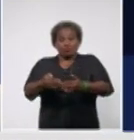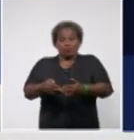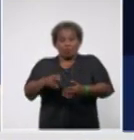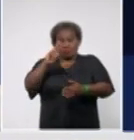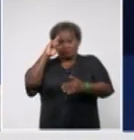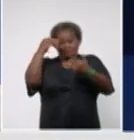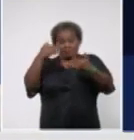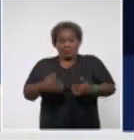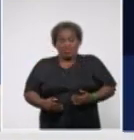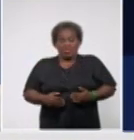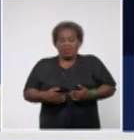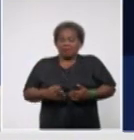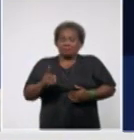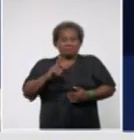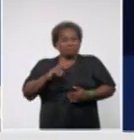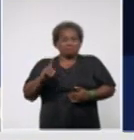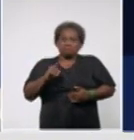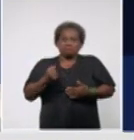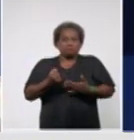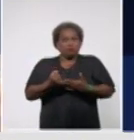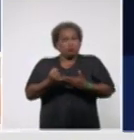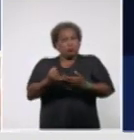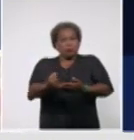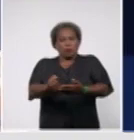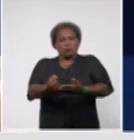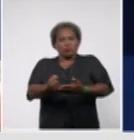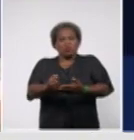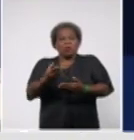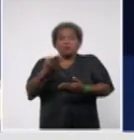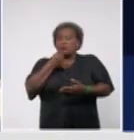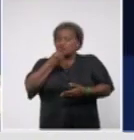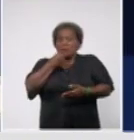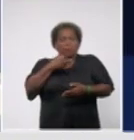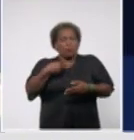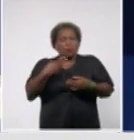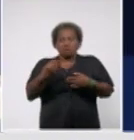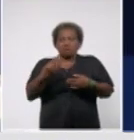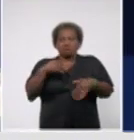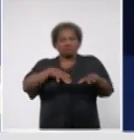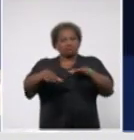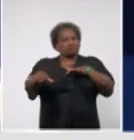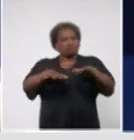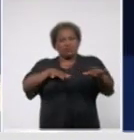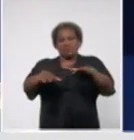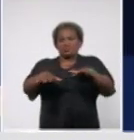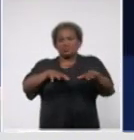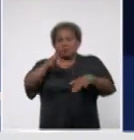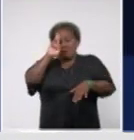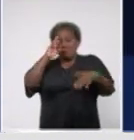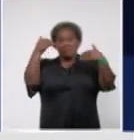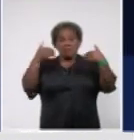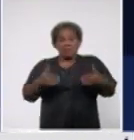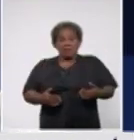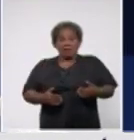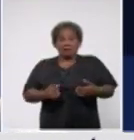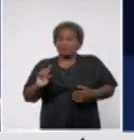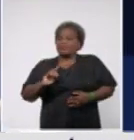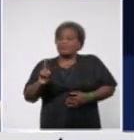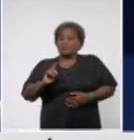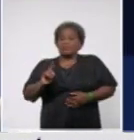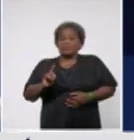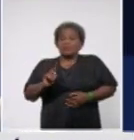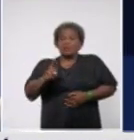began to receive treatment as soon as he was admitted to hospital, in accordance with our treatment